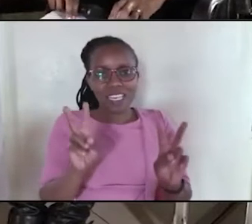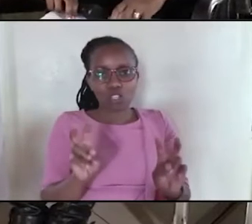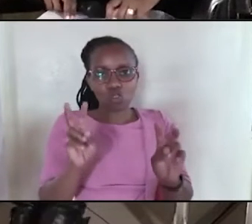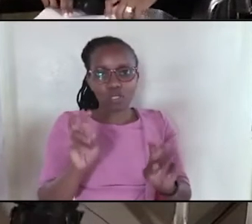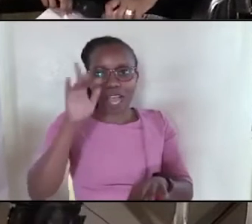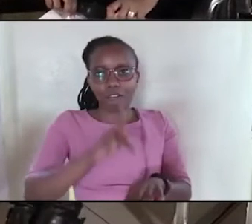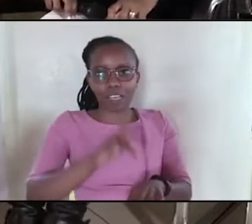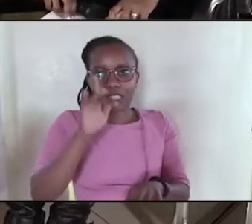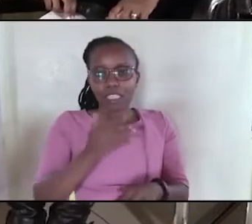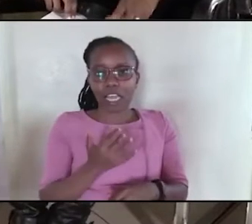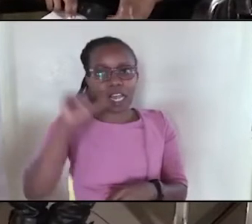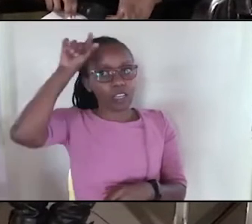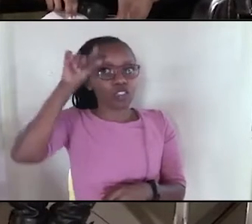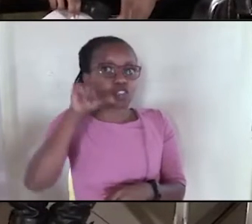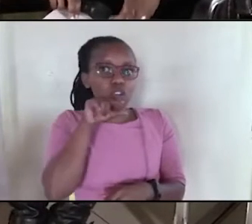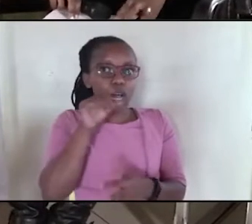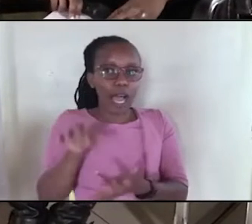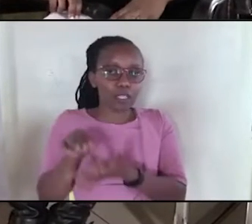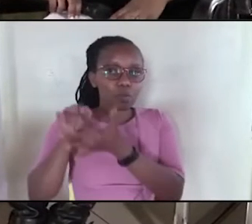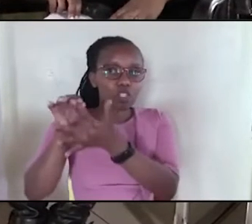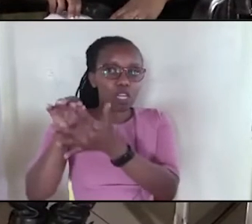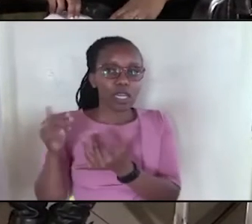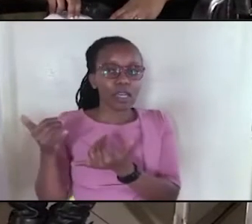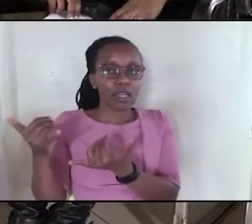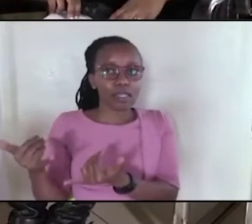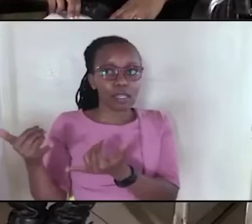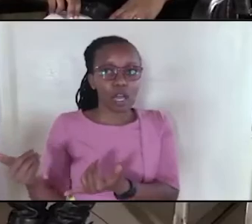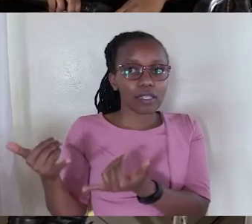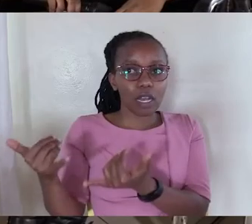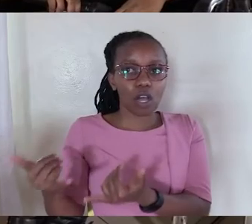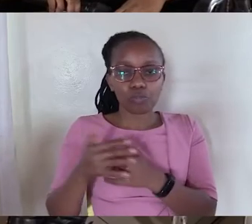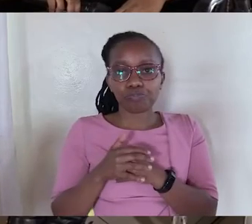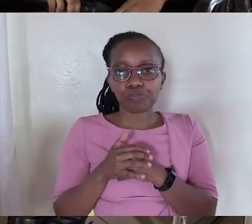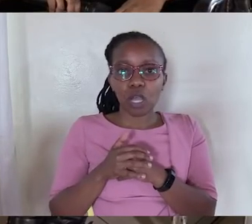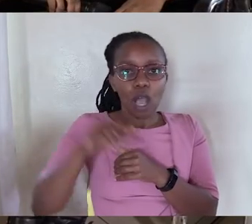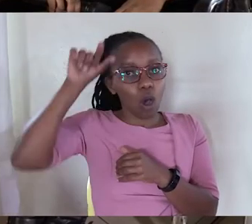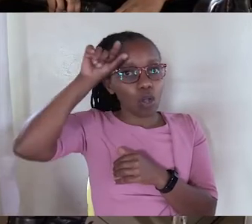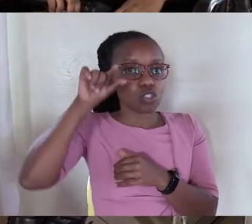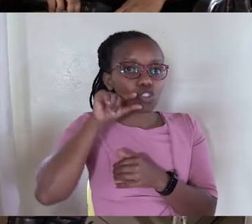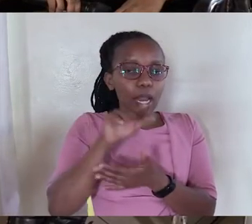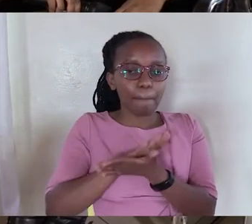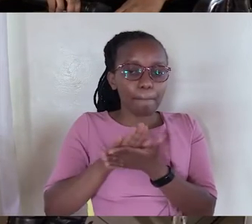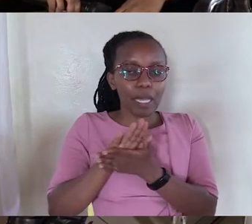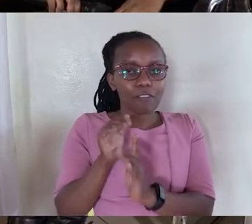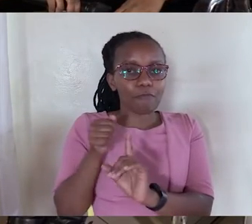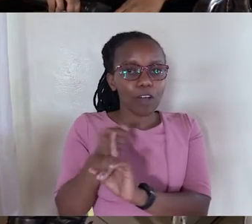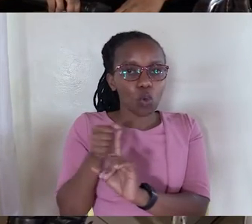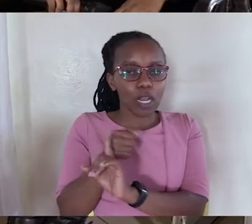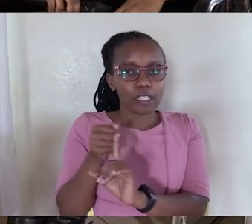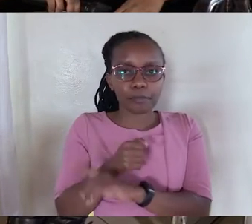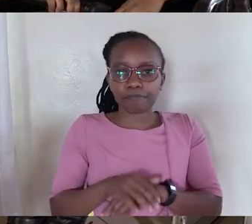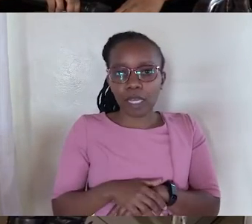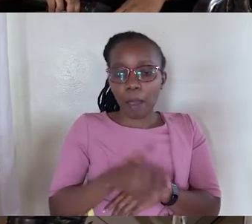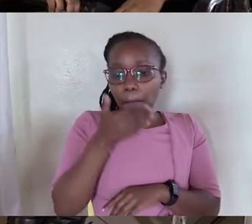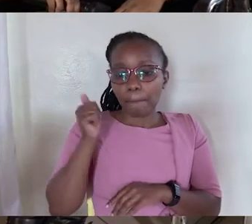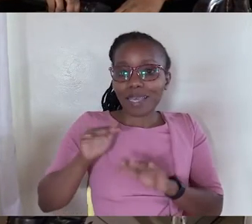affect gender, and especially now on gender-based violence, to try and see how best